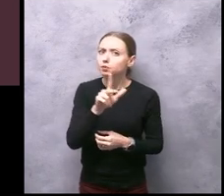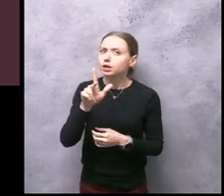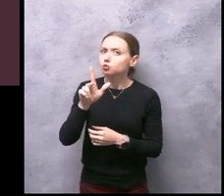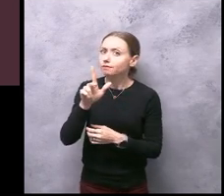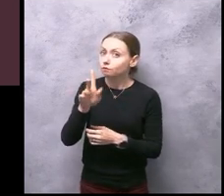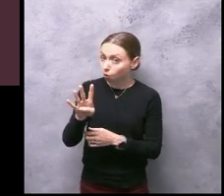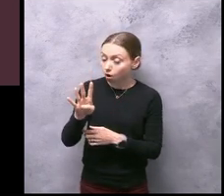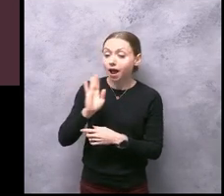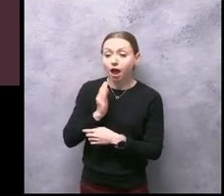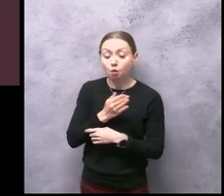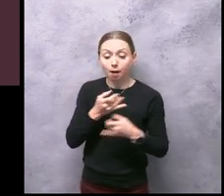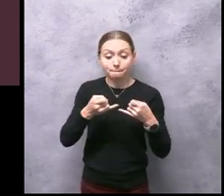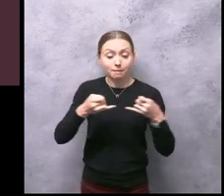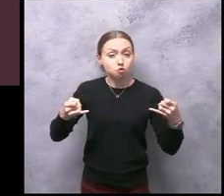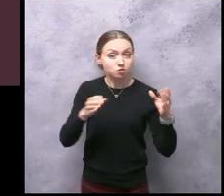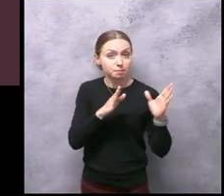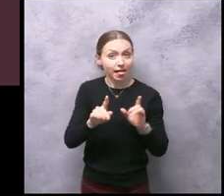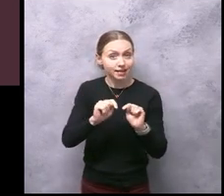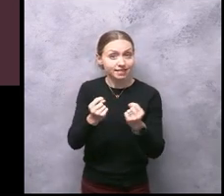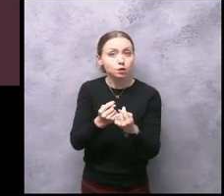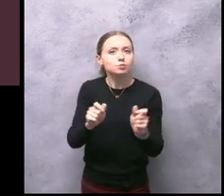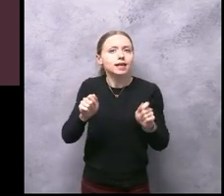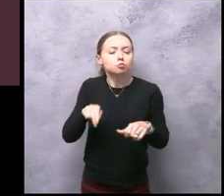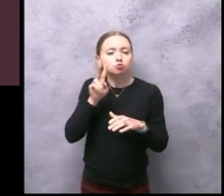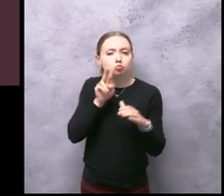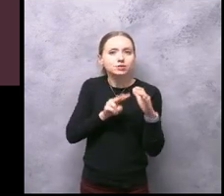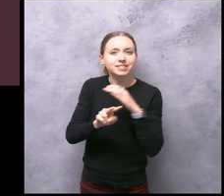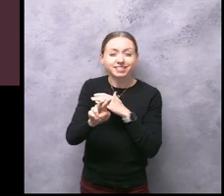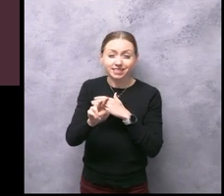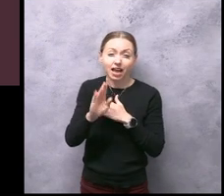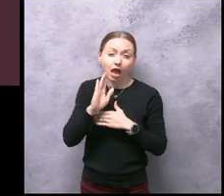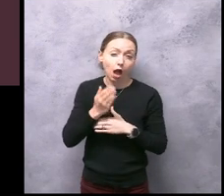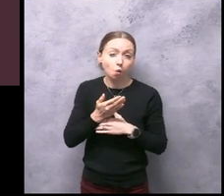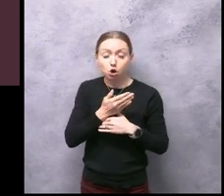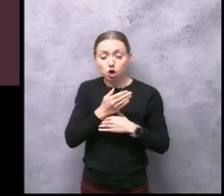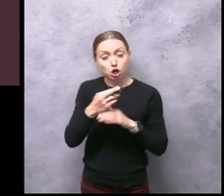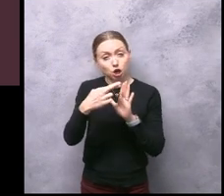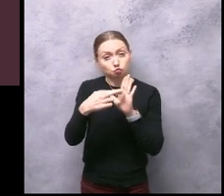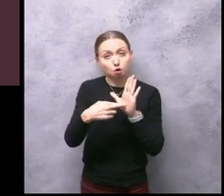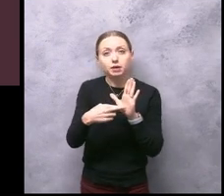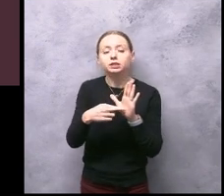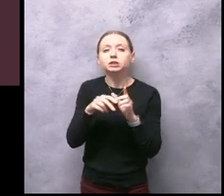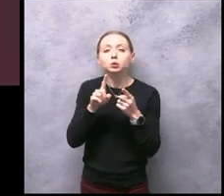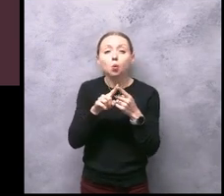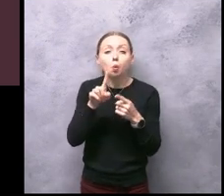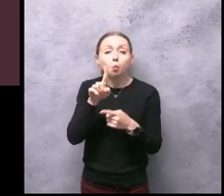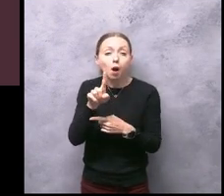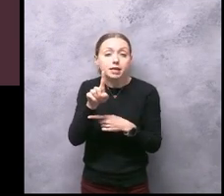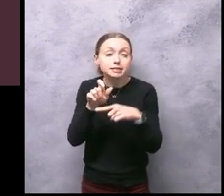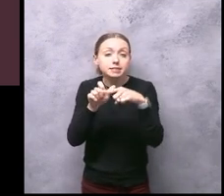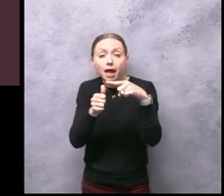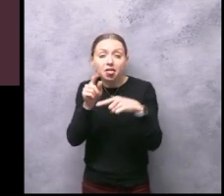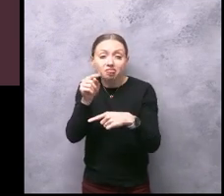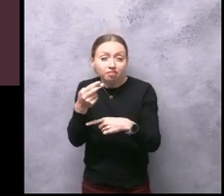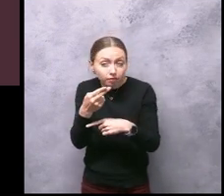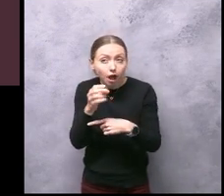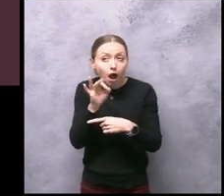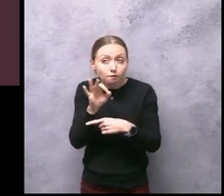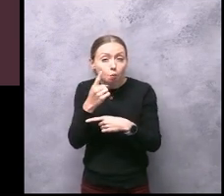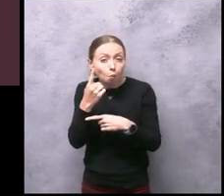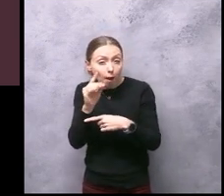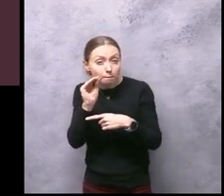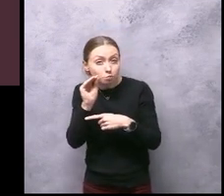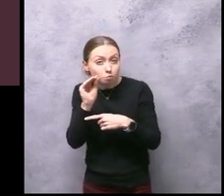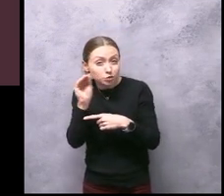to predict the district snapshot enrollment to within 0.1% for a 99.9% accuracy